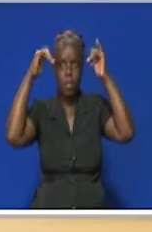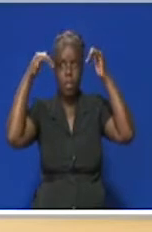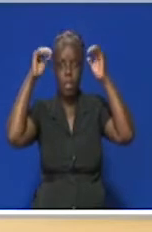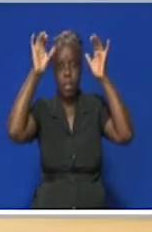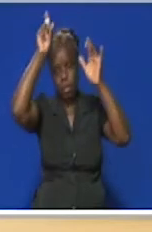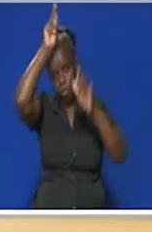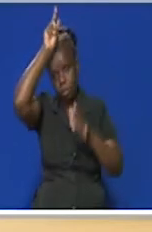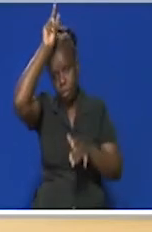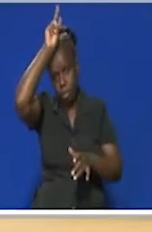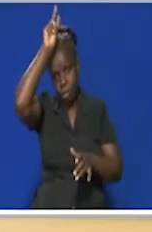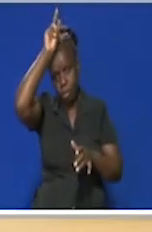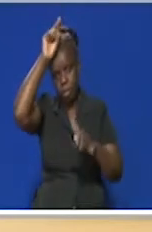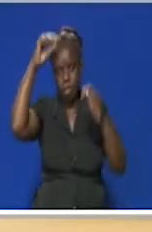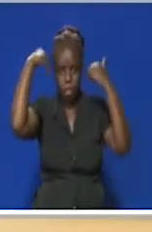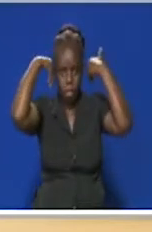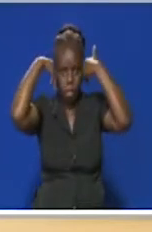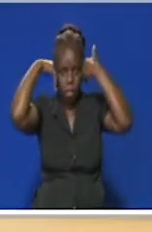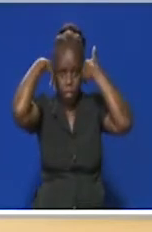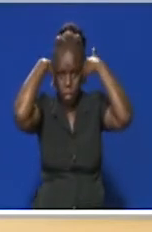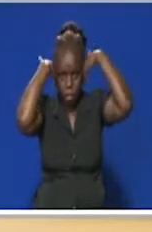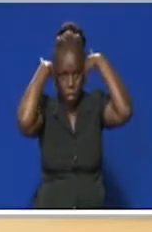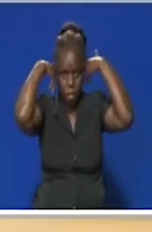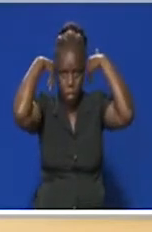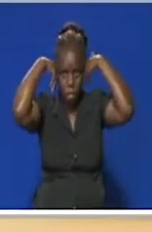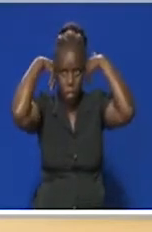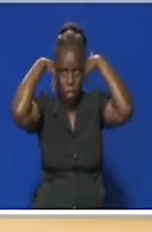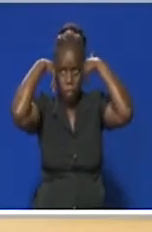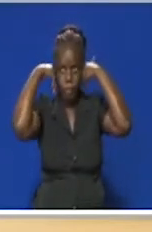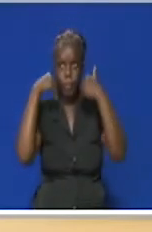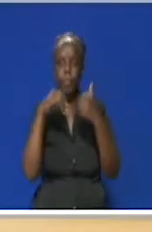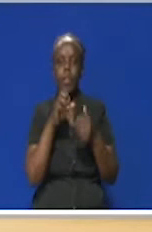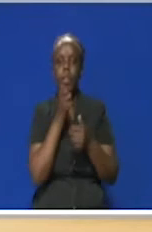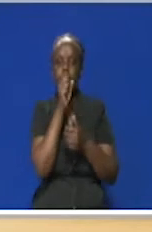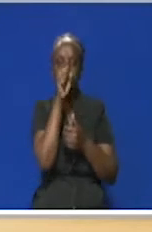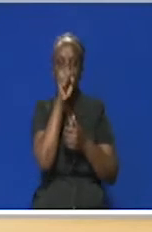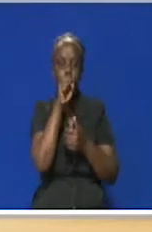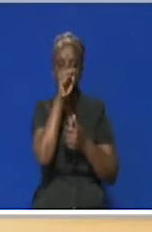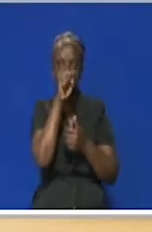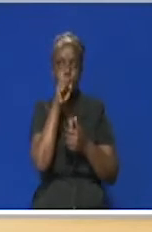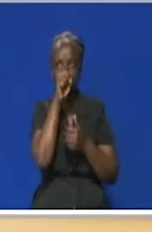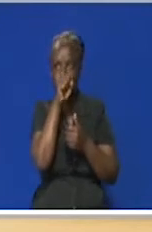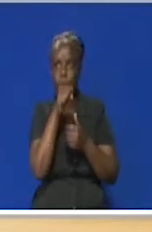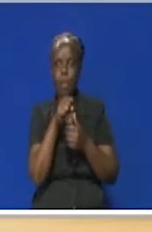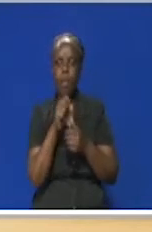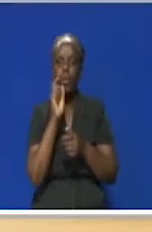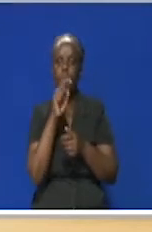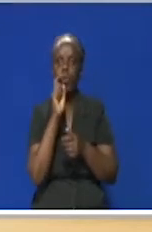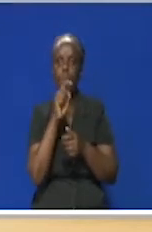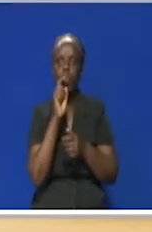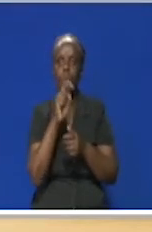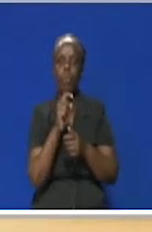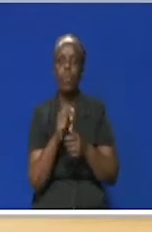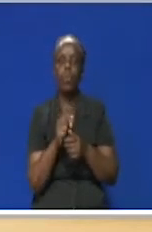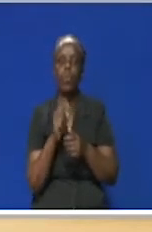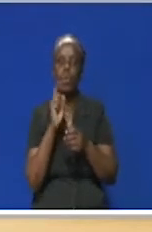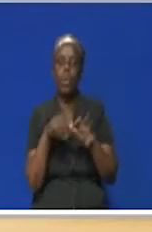goats, the sheep. We have pigs, we have poultry. Poultry are